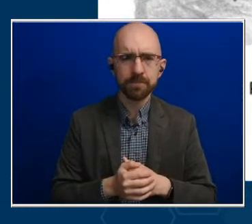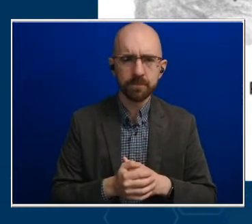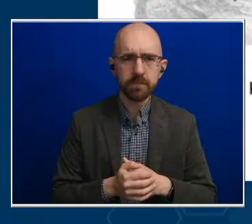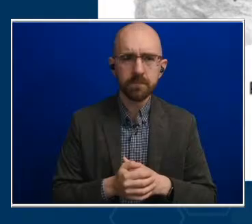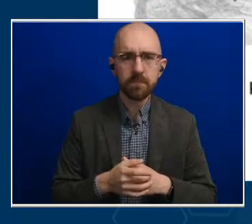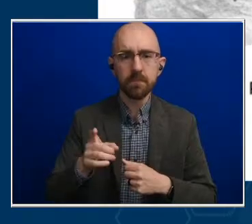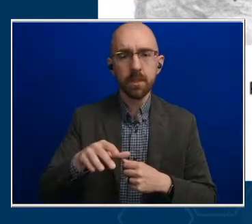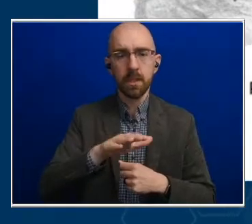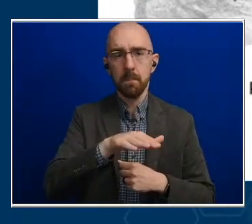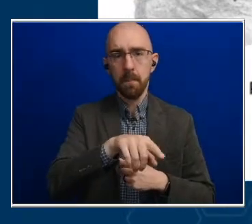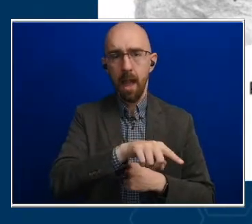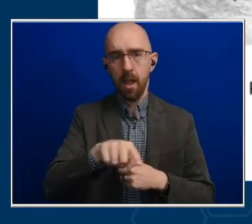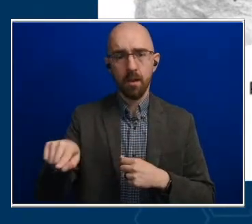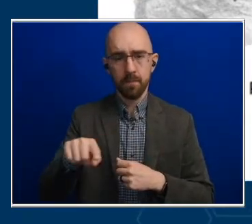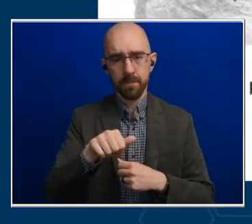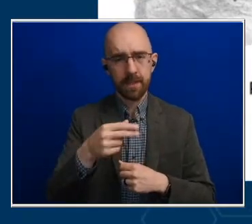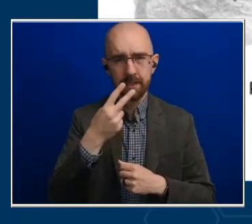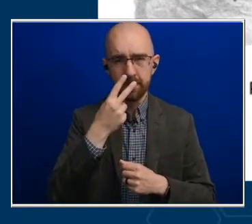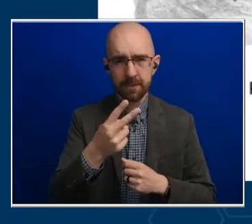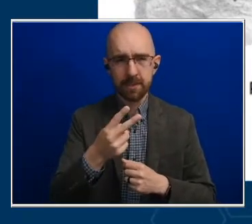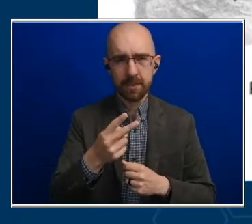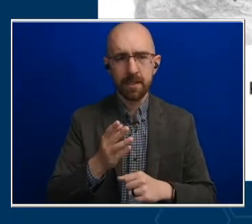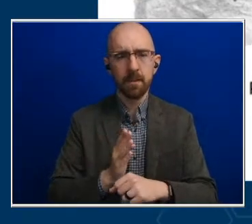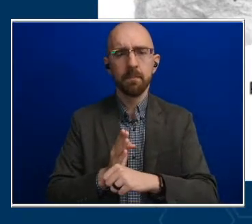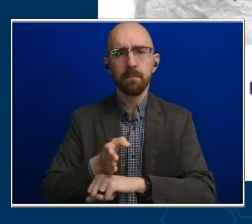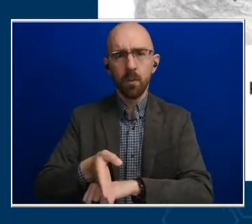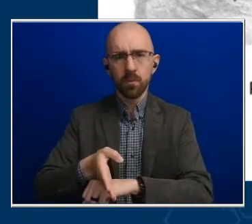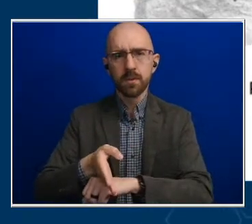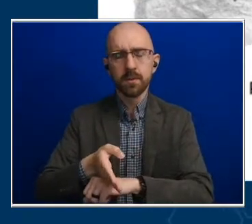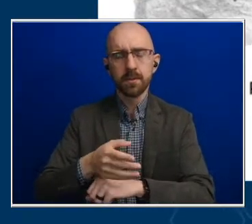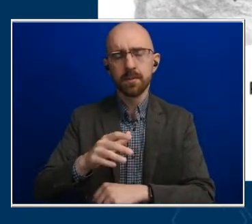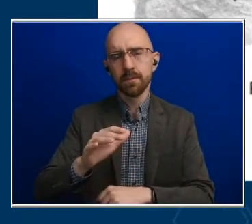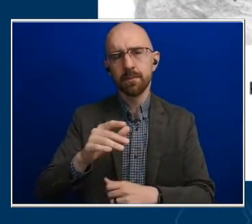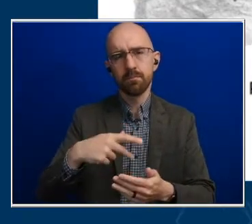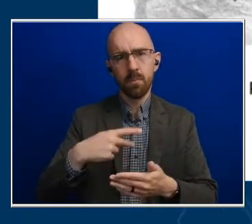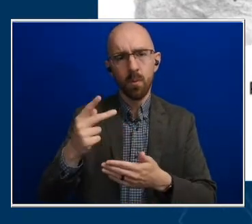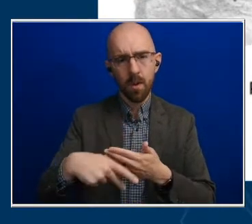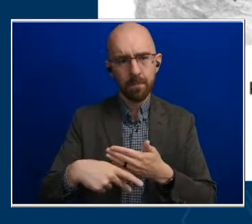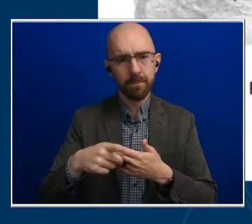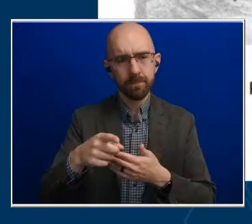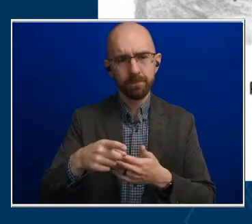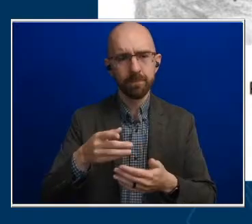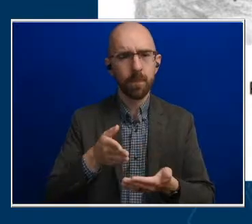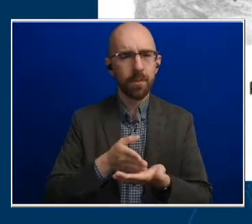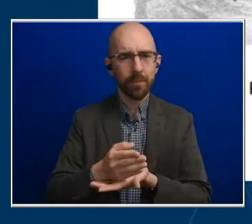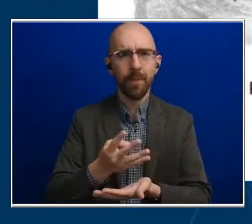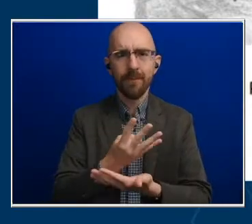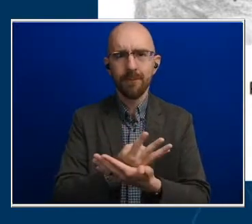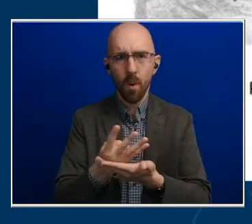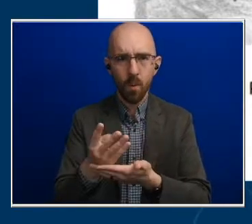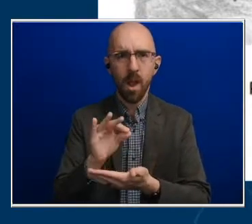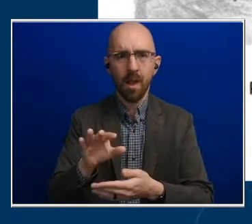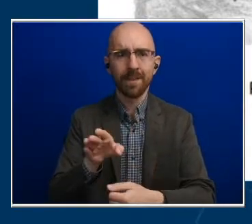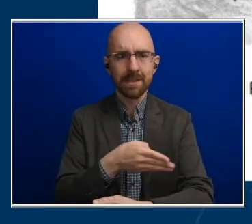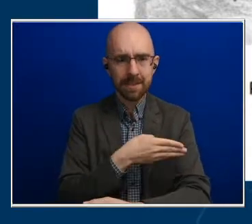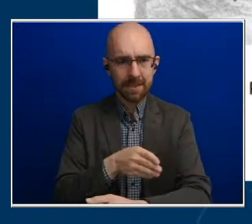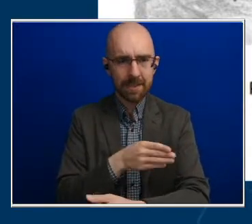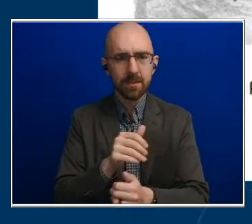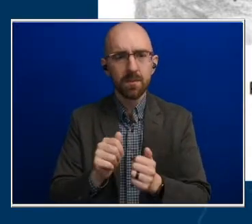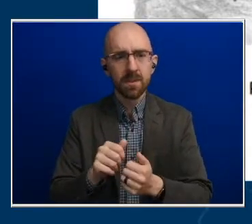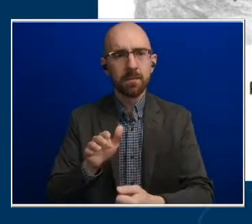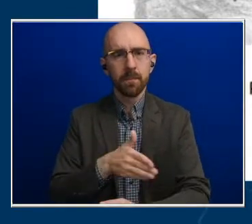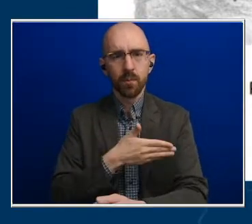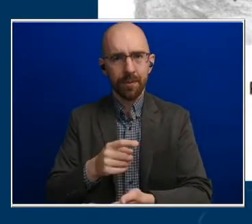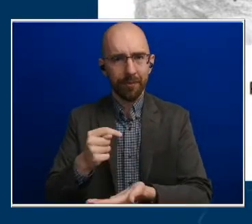see the post program that went through 4 weeks of singing with a music therapist.